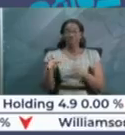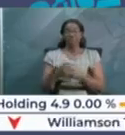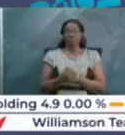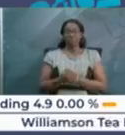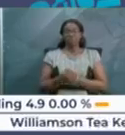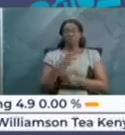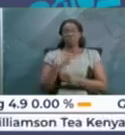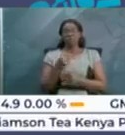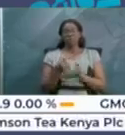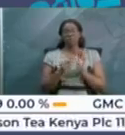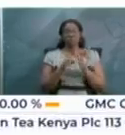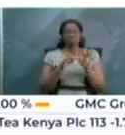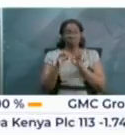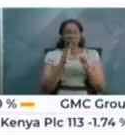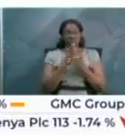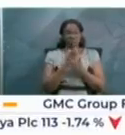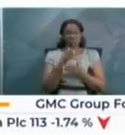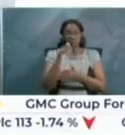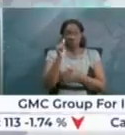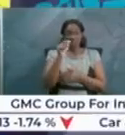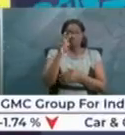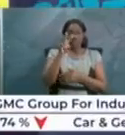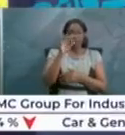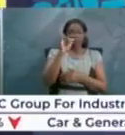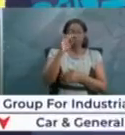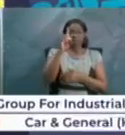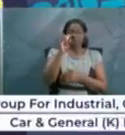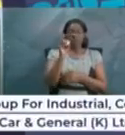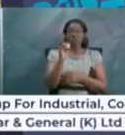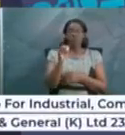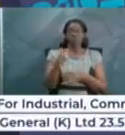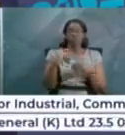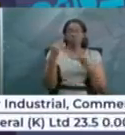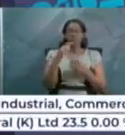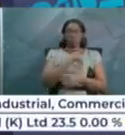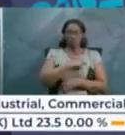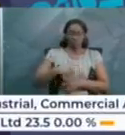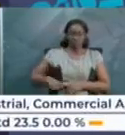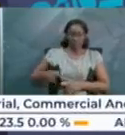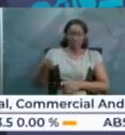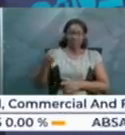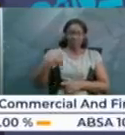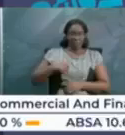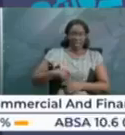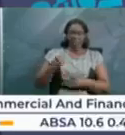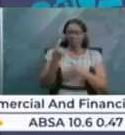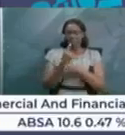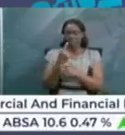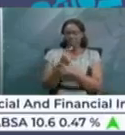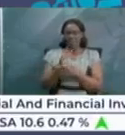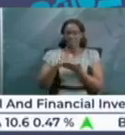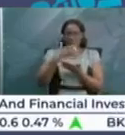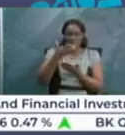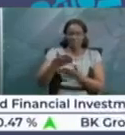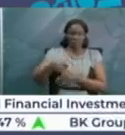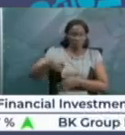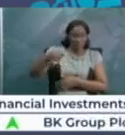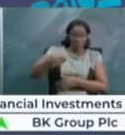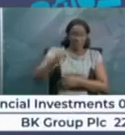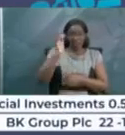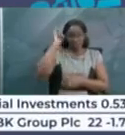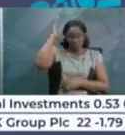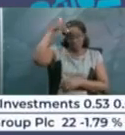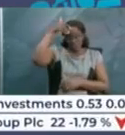just wanted to highlight that it's still the Havidos who offer us this sling bags, backpacks, laptop bags, as well as jewelry sets and hoodies.